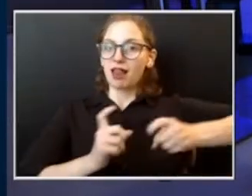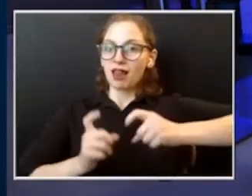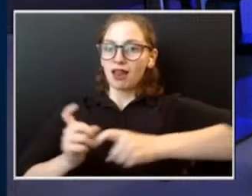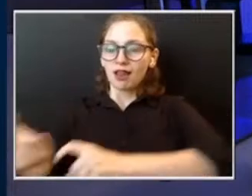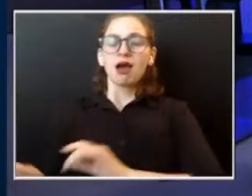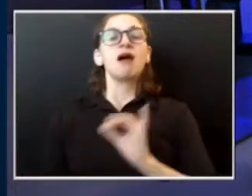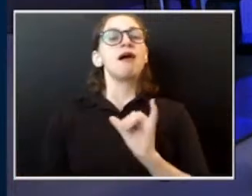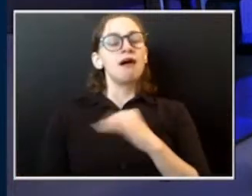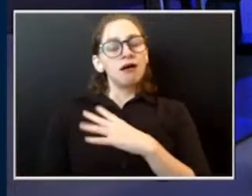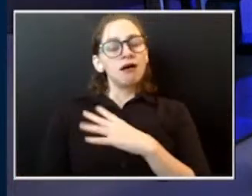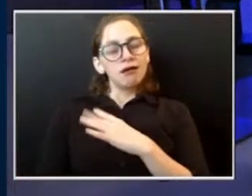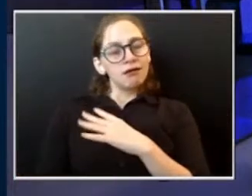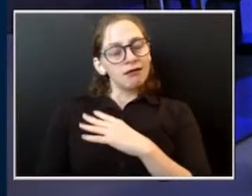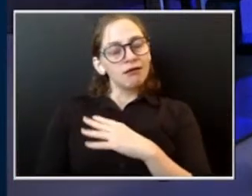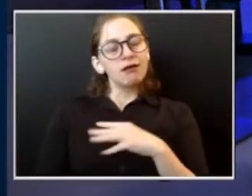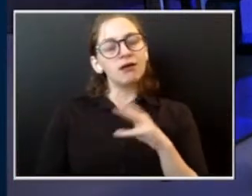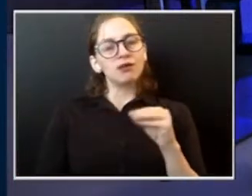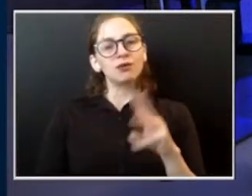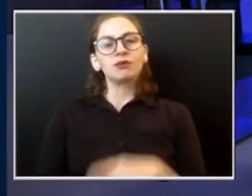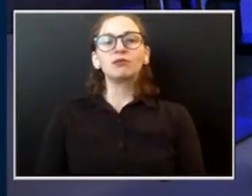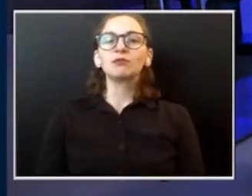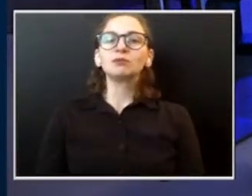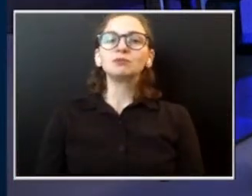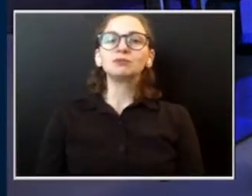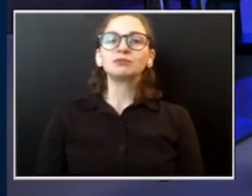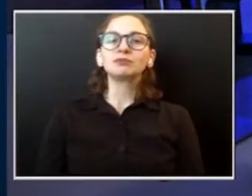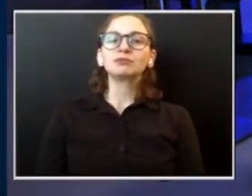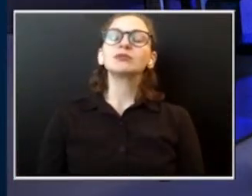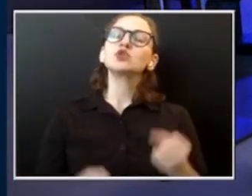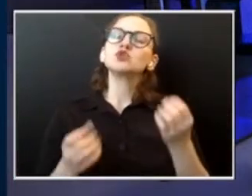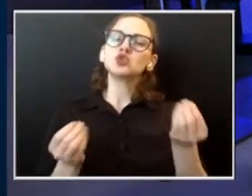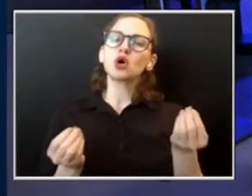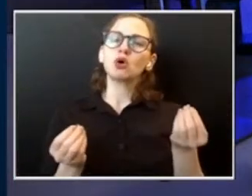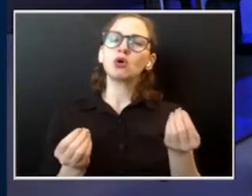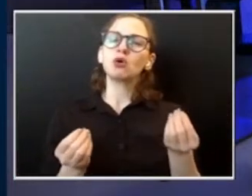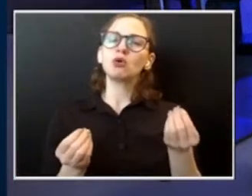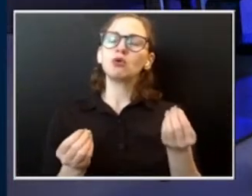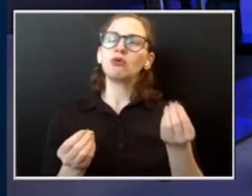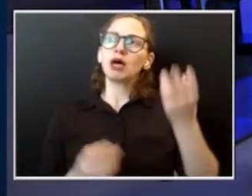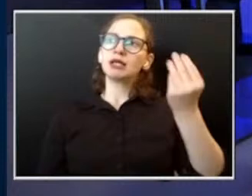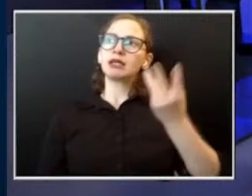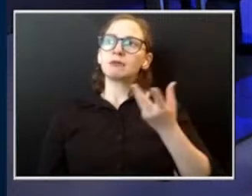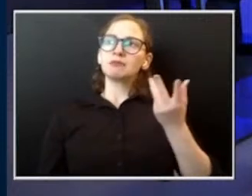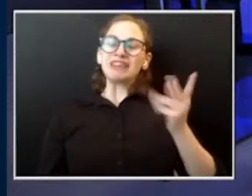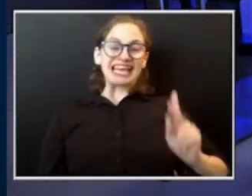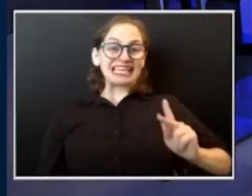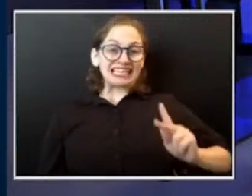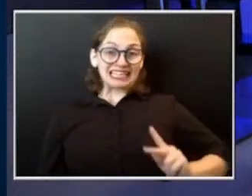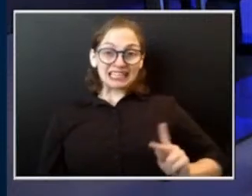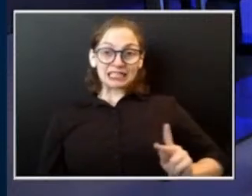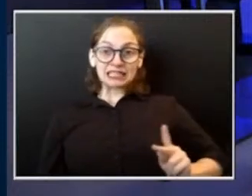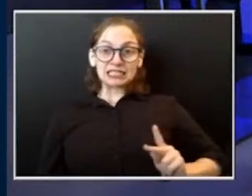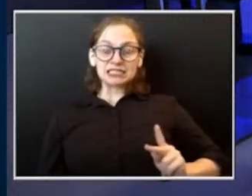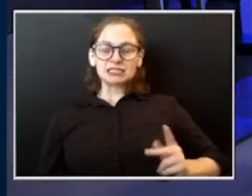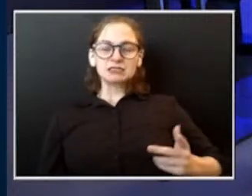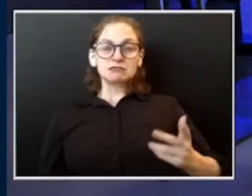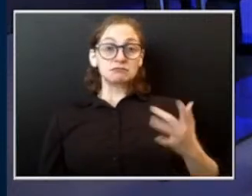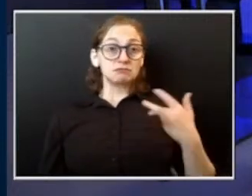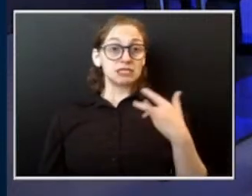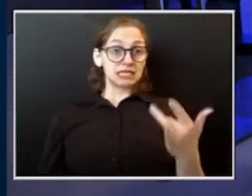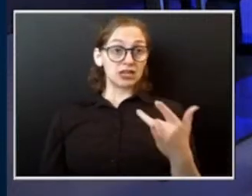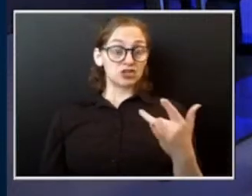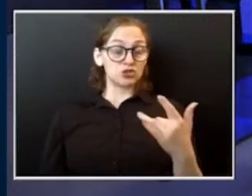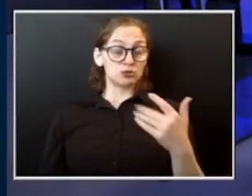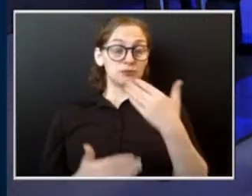so as you looked at all that, tell me a little bit about, do kidneys behave better from a deceased donor or a living